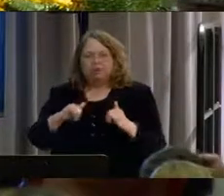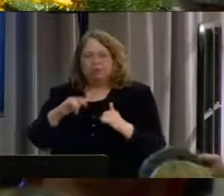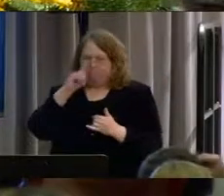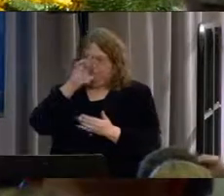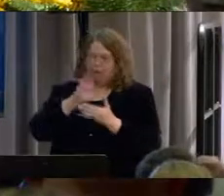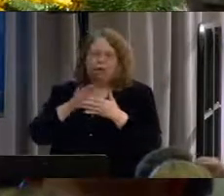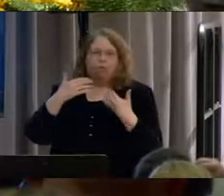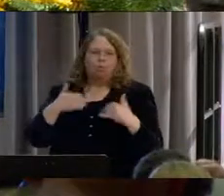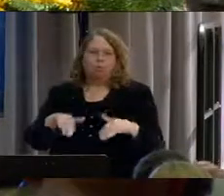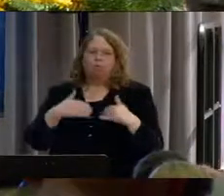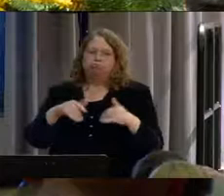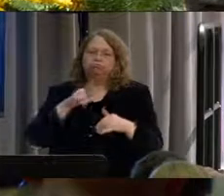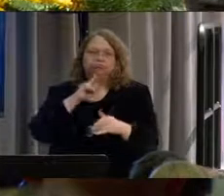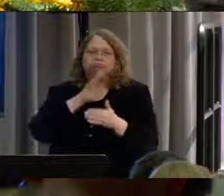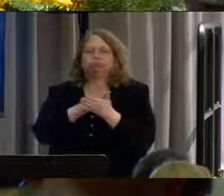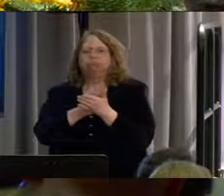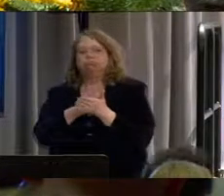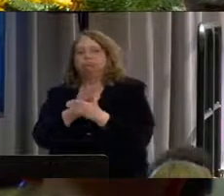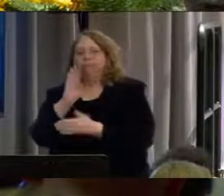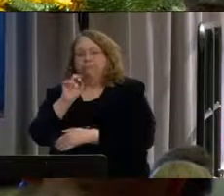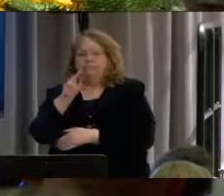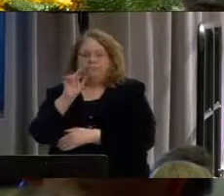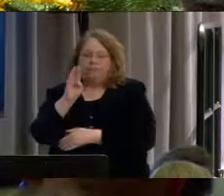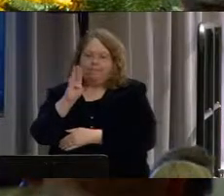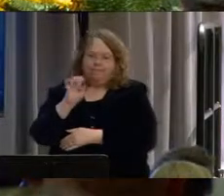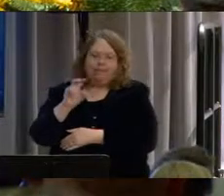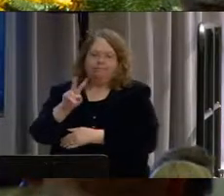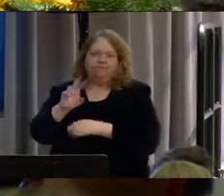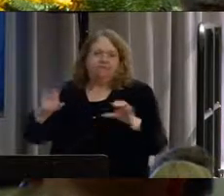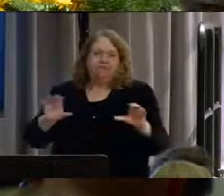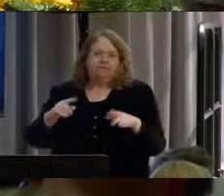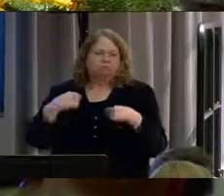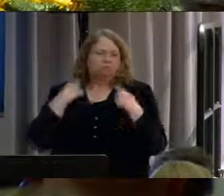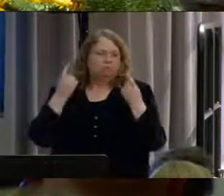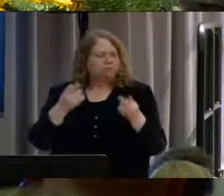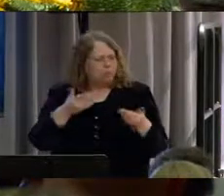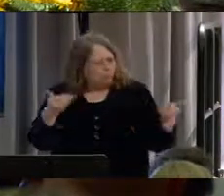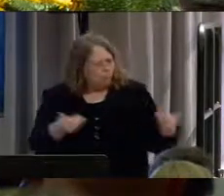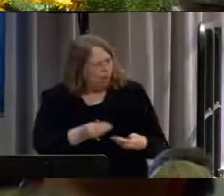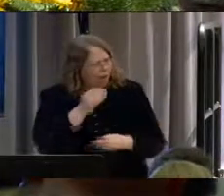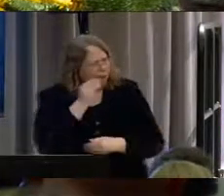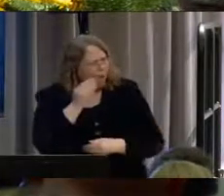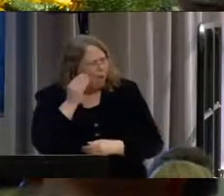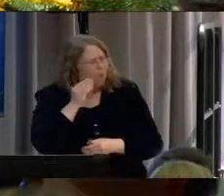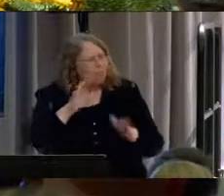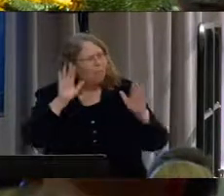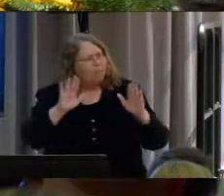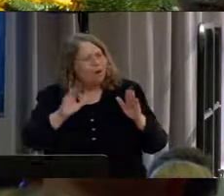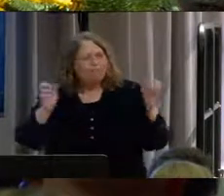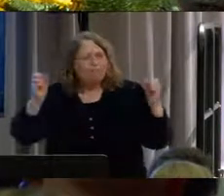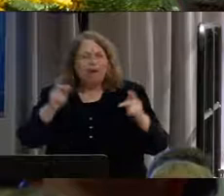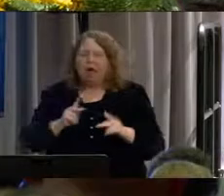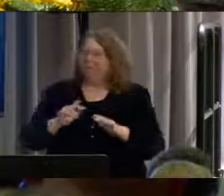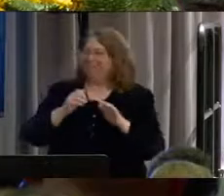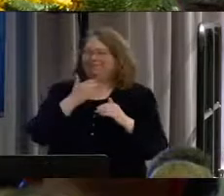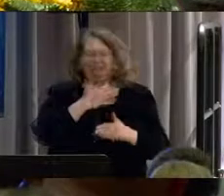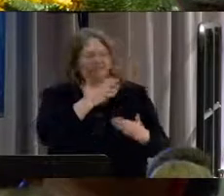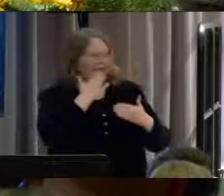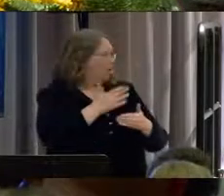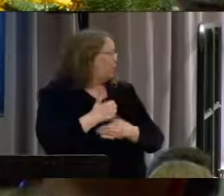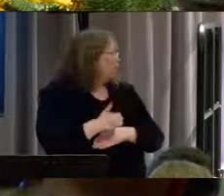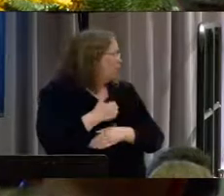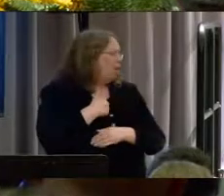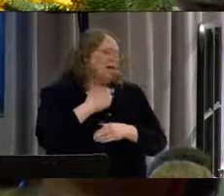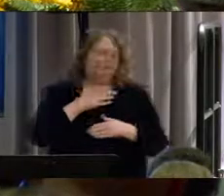has made an immeasurable difference. Thank you. So, Bev, welcome home. It's great to have you back. Thank you. Great to be back. Virginia,